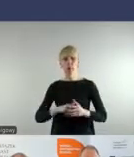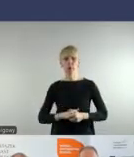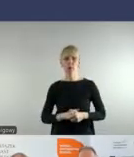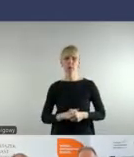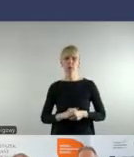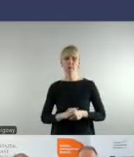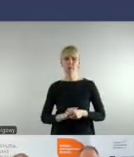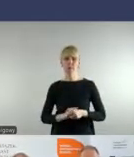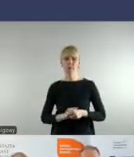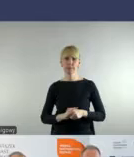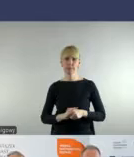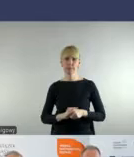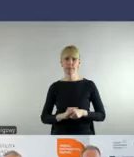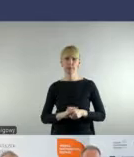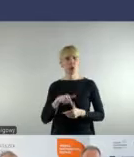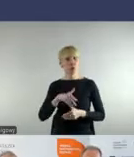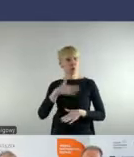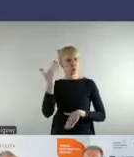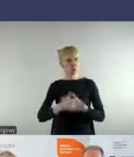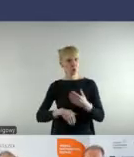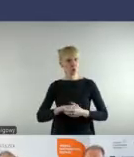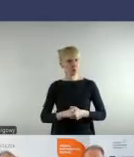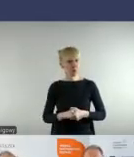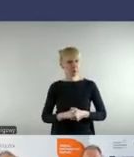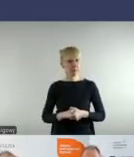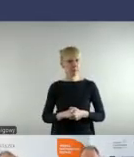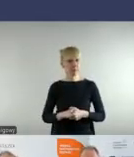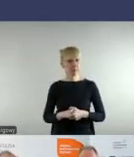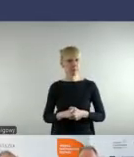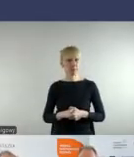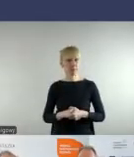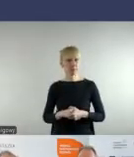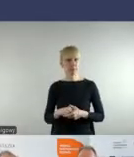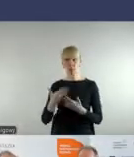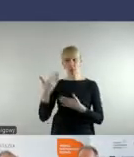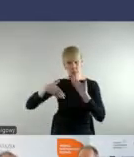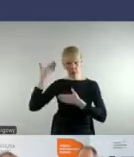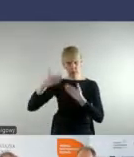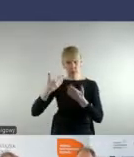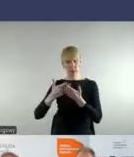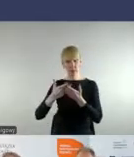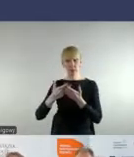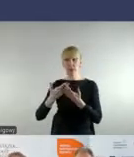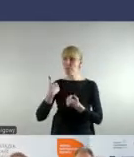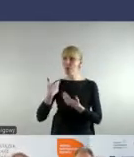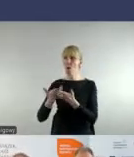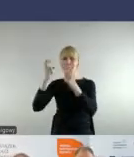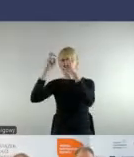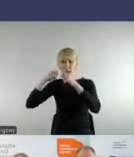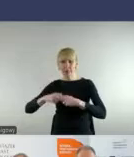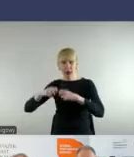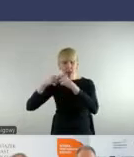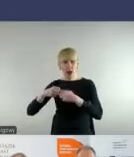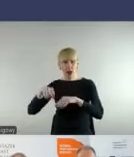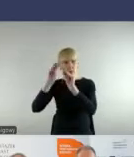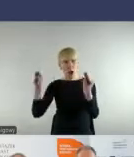preparedness of the local communities to crisis. And we're going to finish with a very interesting presentation by a lady who